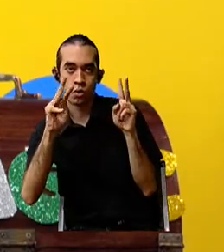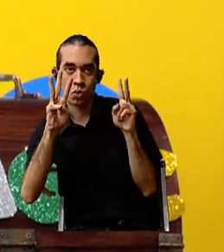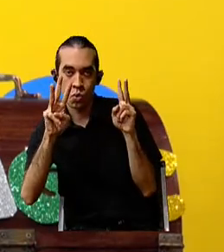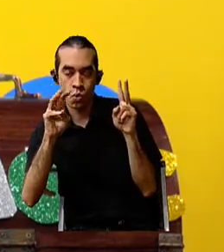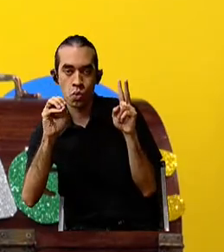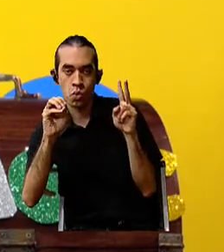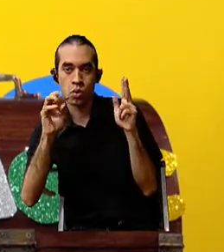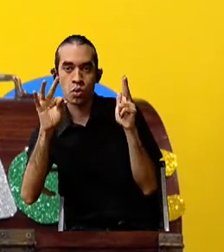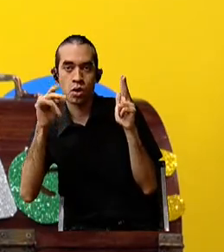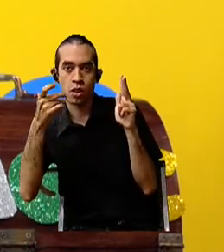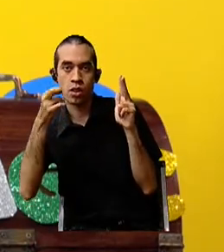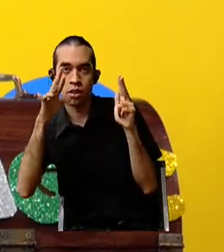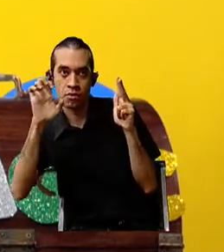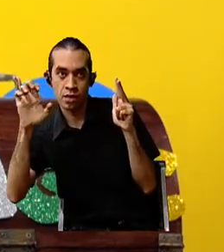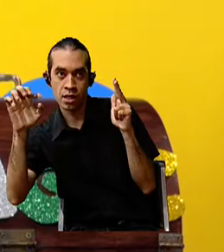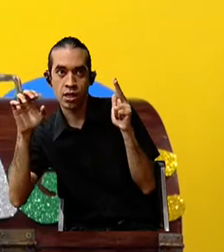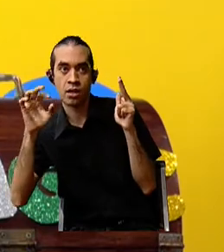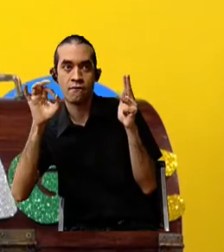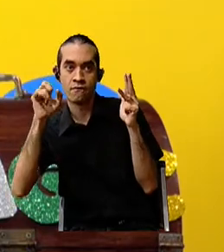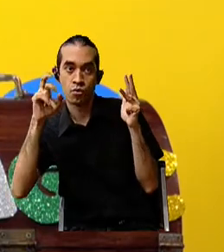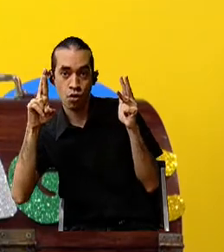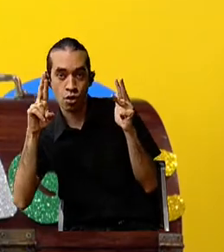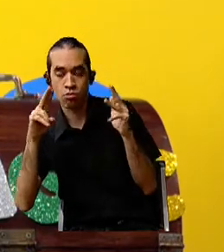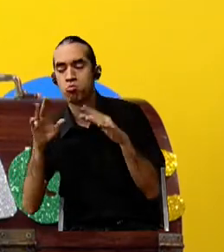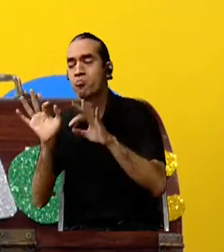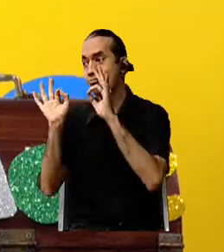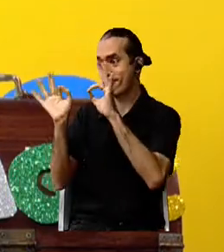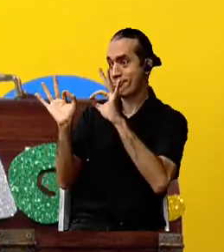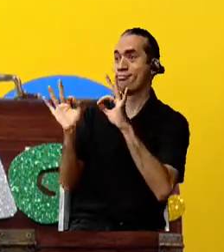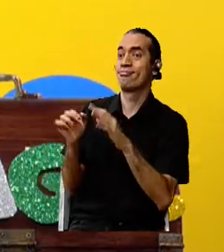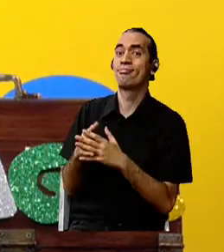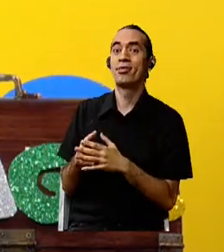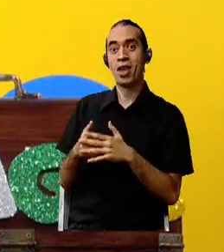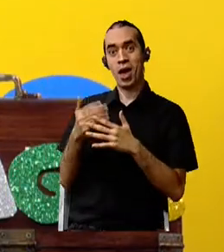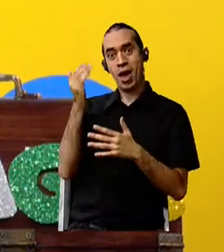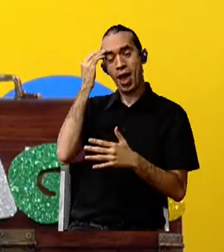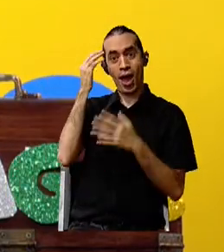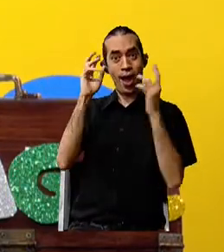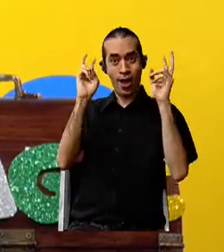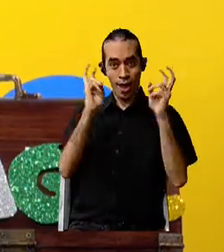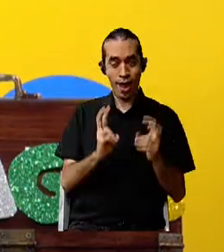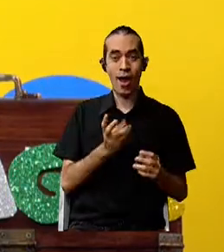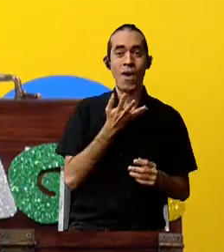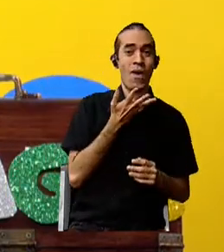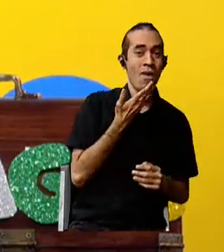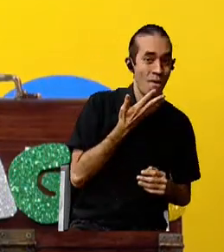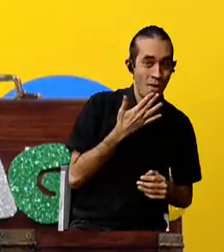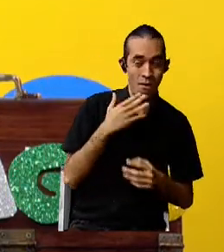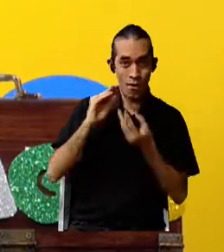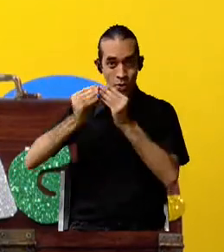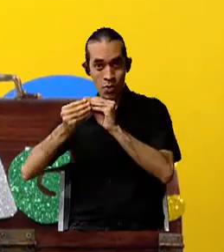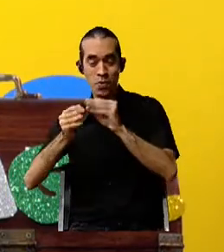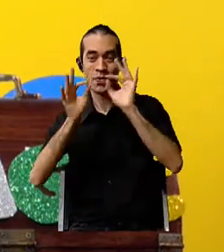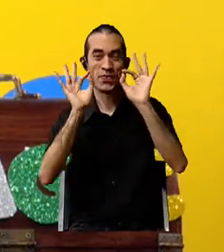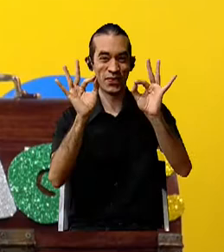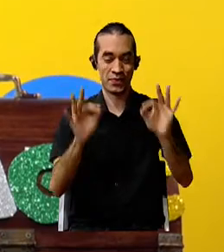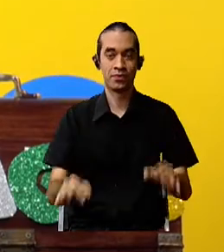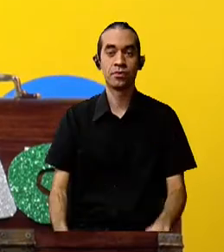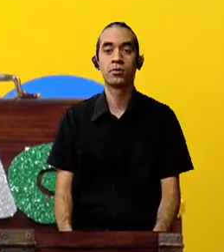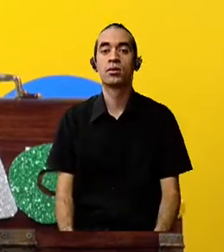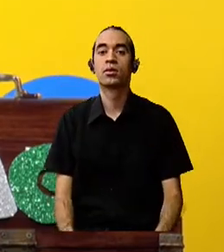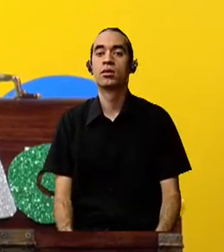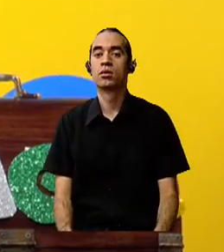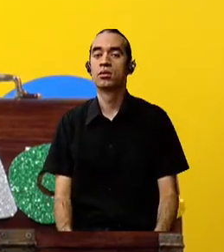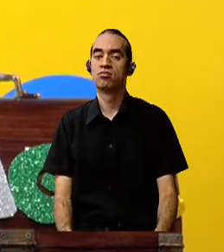1, 2, 3, 4. Excellent. Okay, you know very, very much about colors and numbers. Good. Okay, but